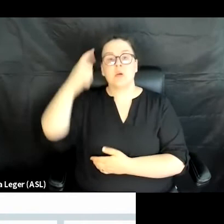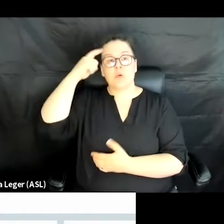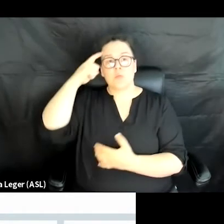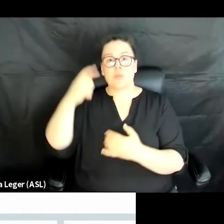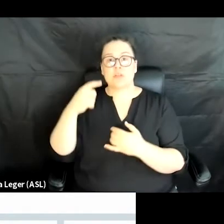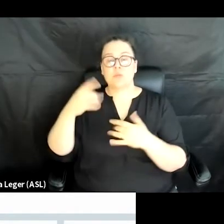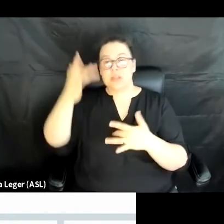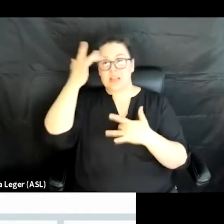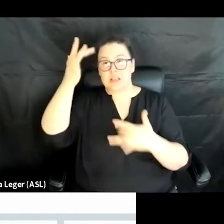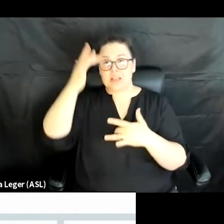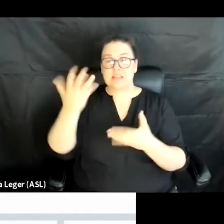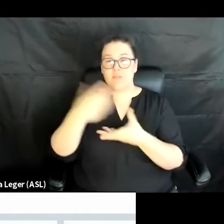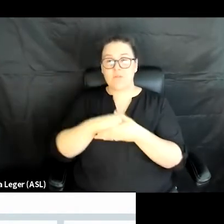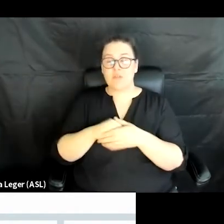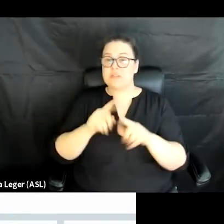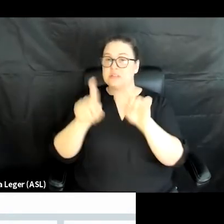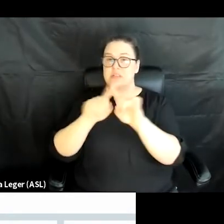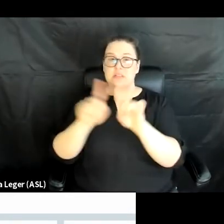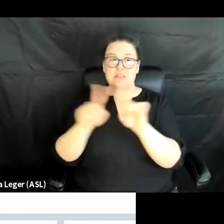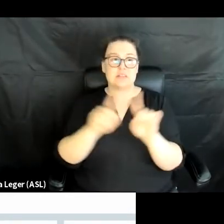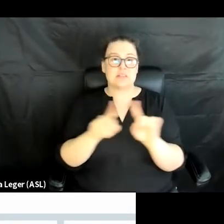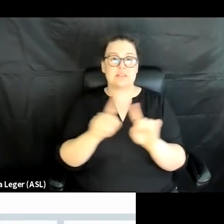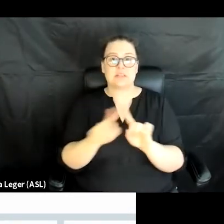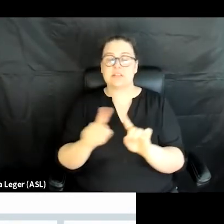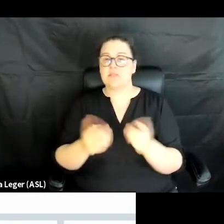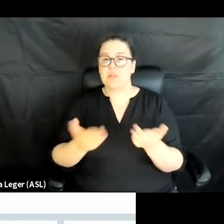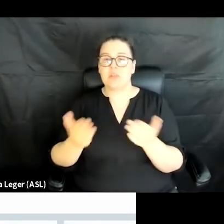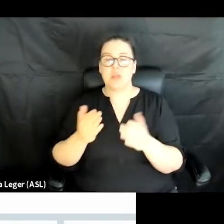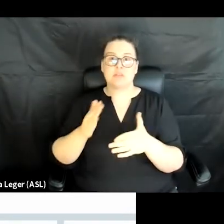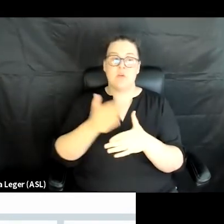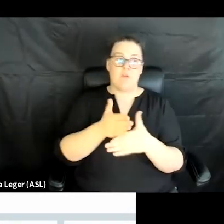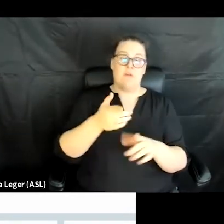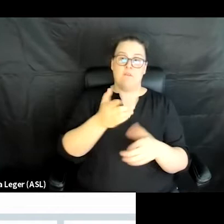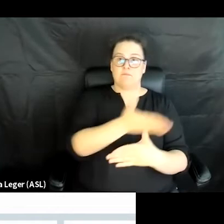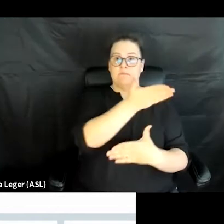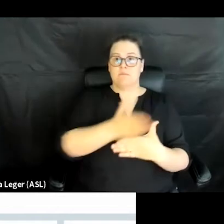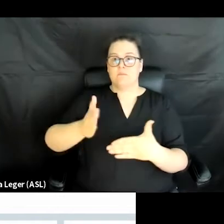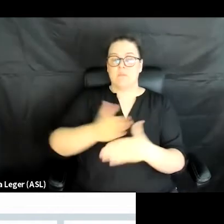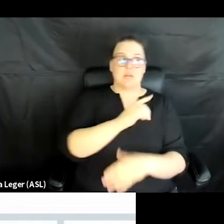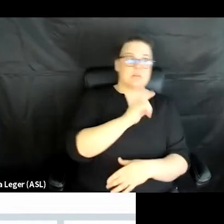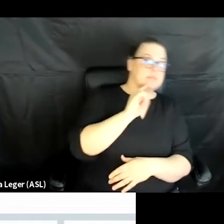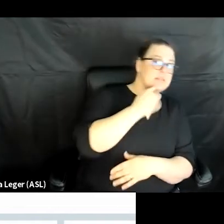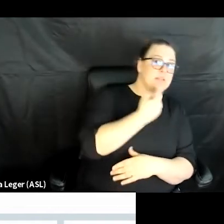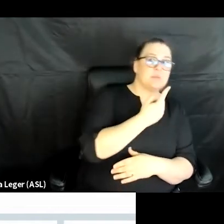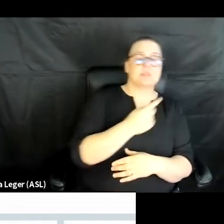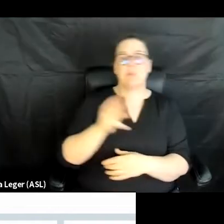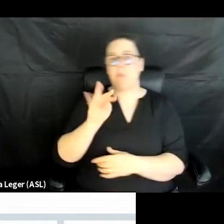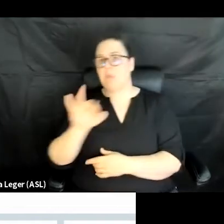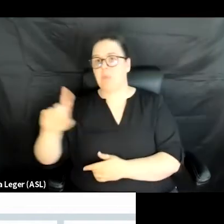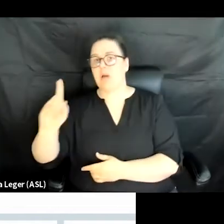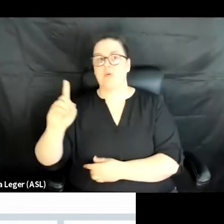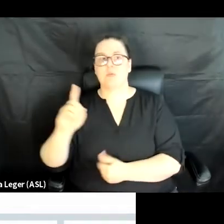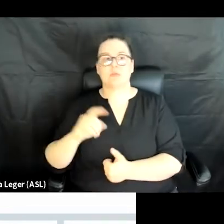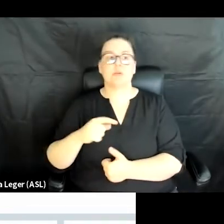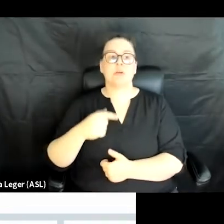includes many different conditions at varying degree of severity, ranging from mild to moderate to severe. And as I mentioned before, Clive and I work